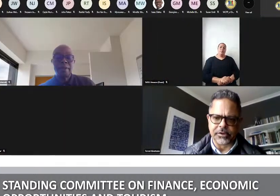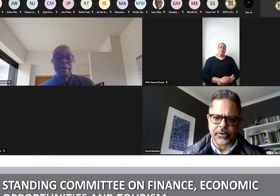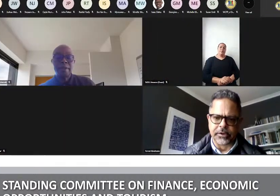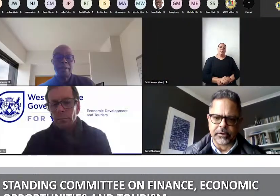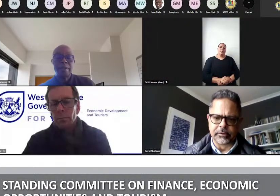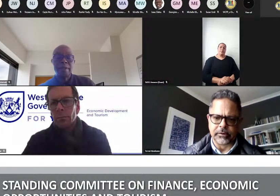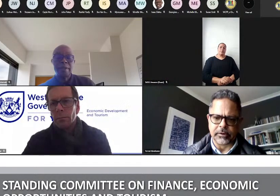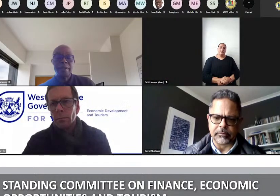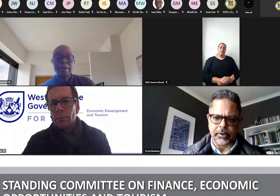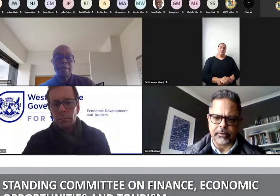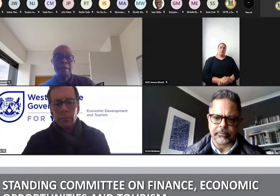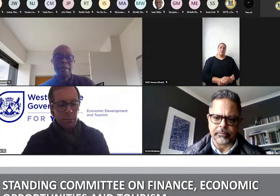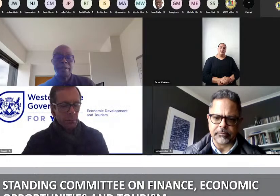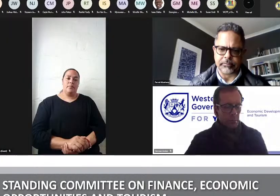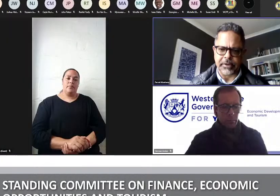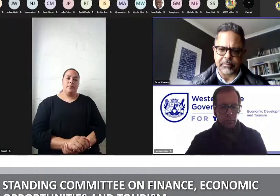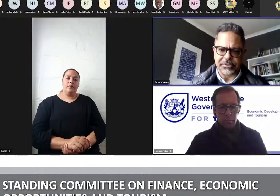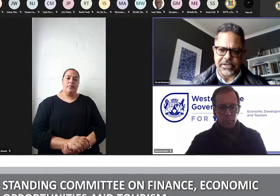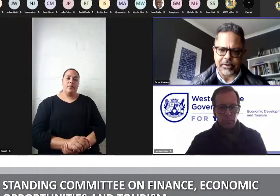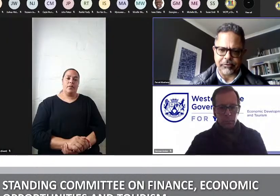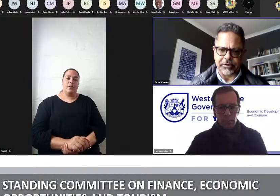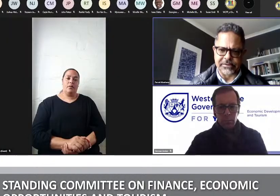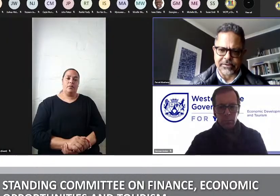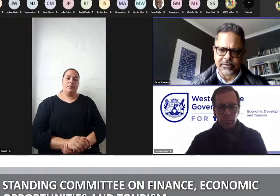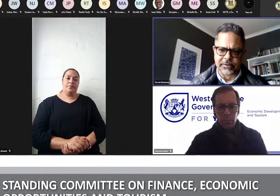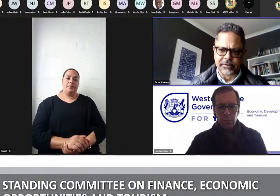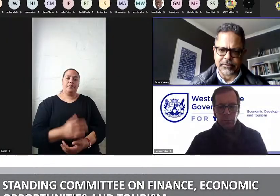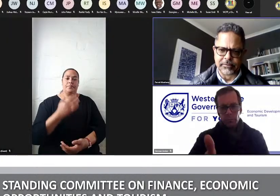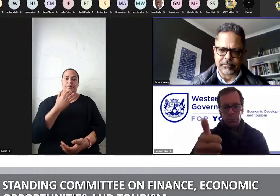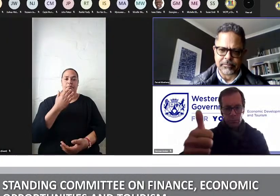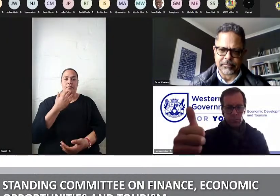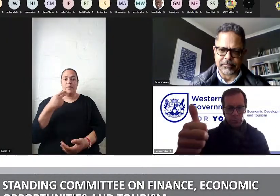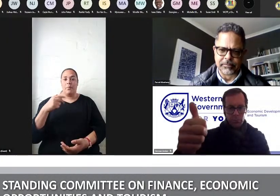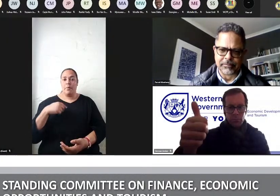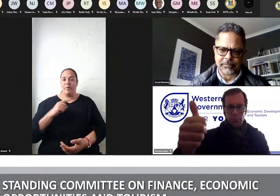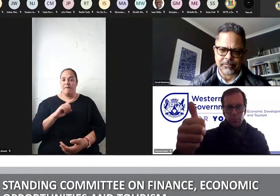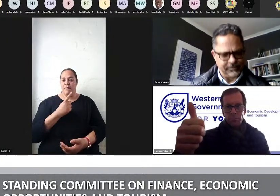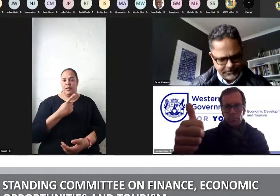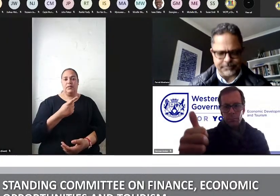Thank you, HOD. Herman, shall I go first?